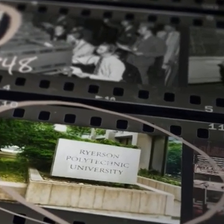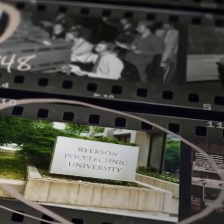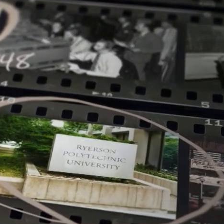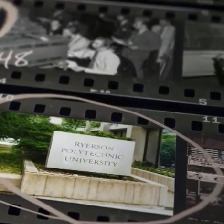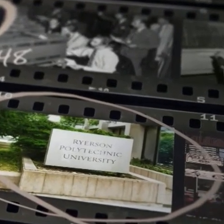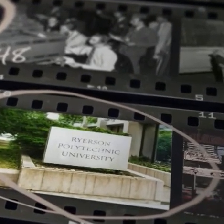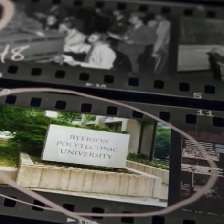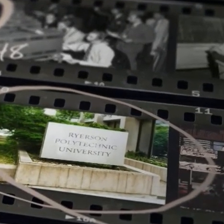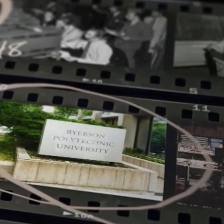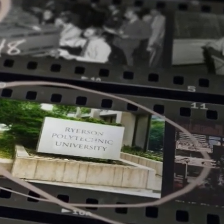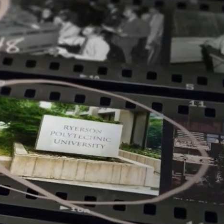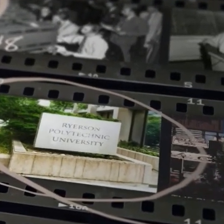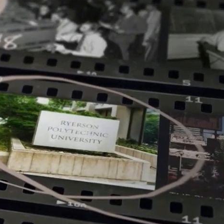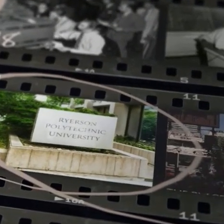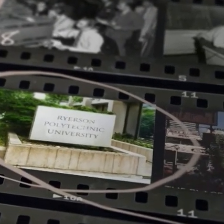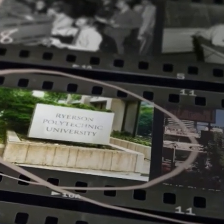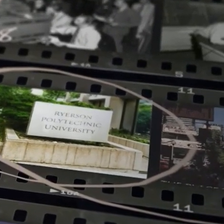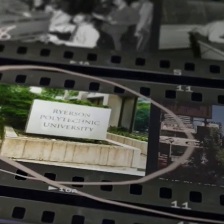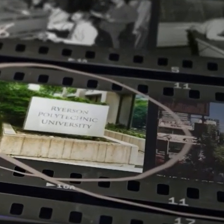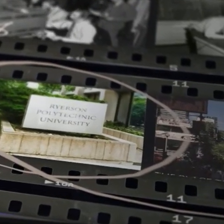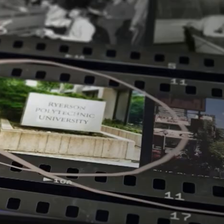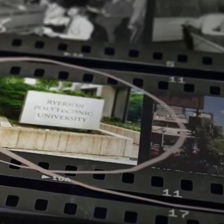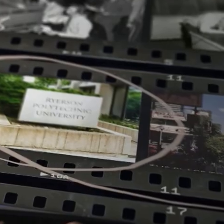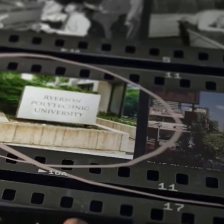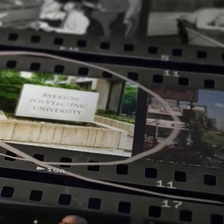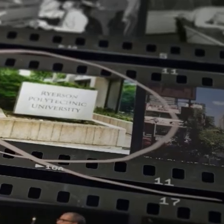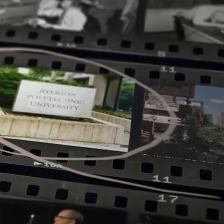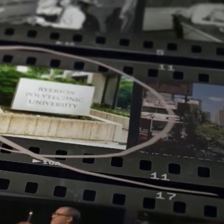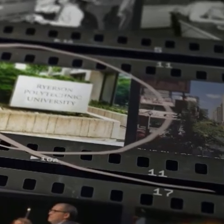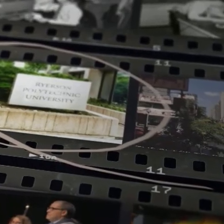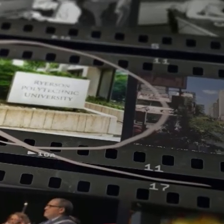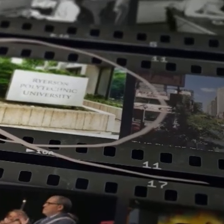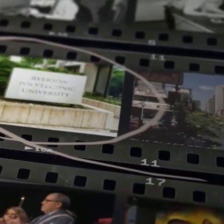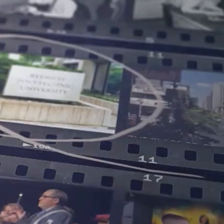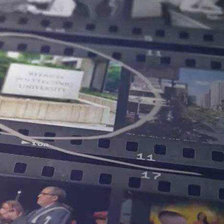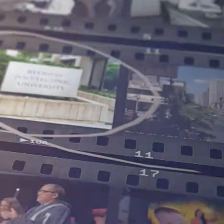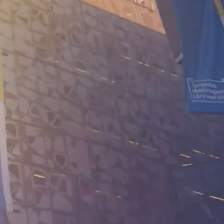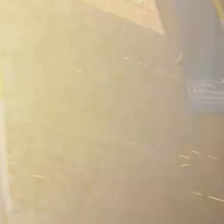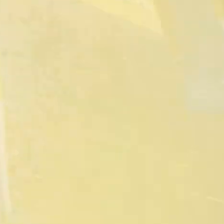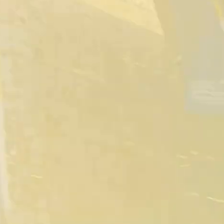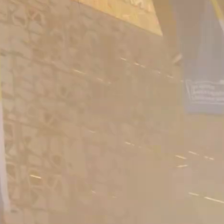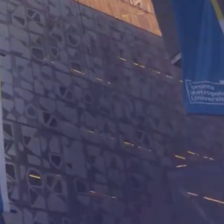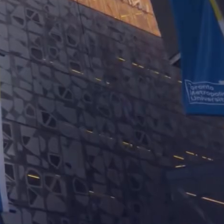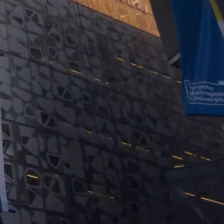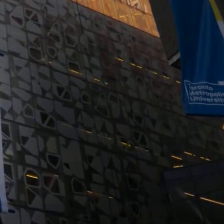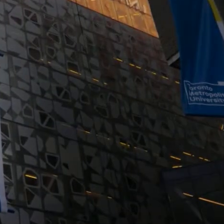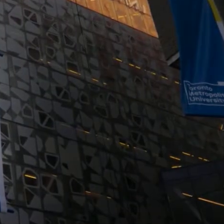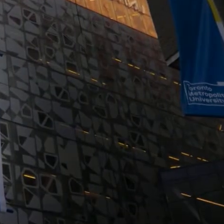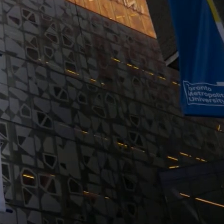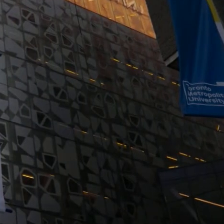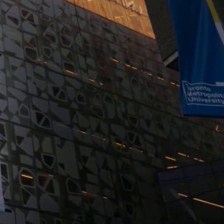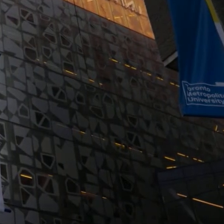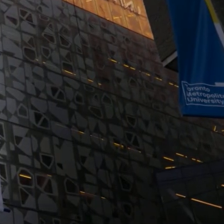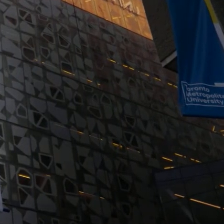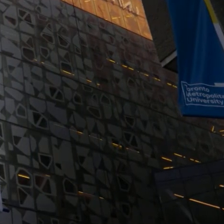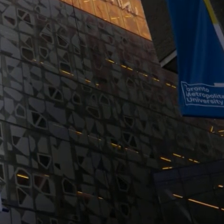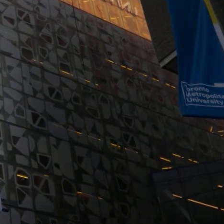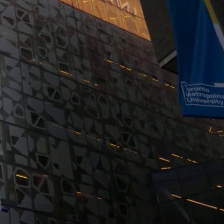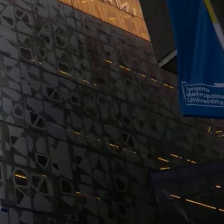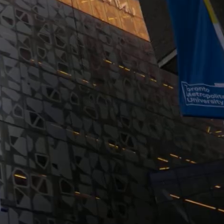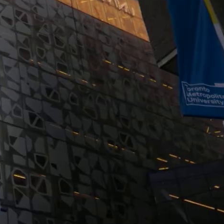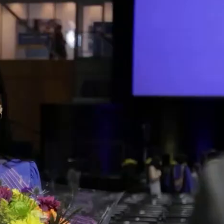and one proud year with our new name. We are Toronto Metropolitan